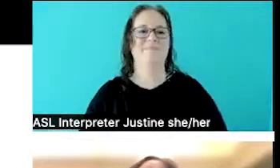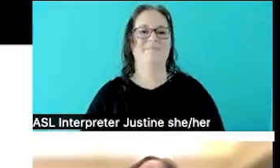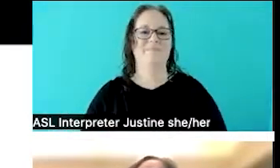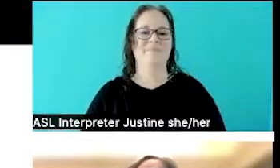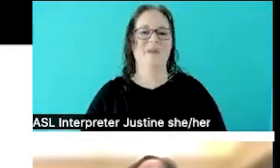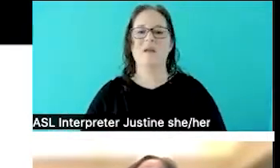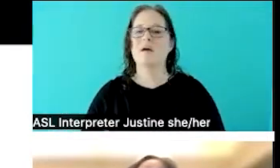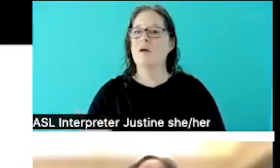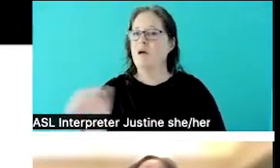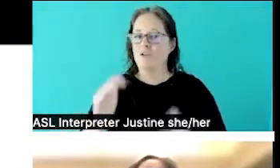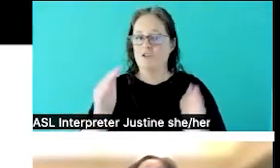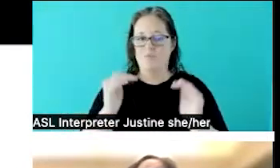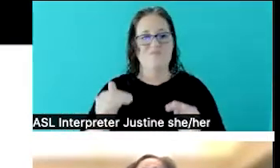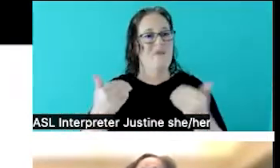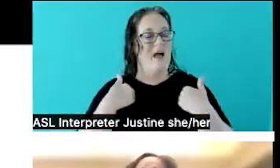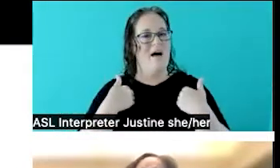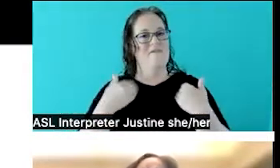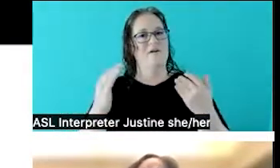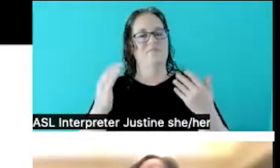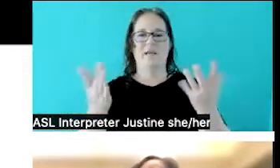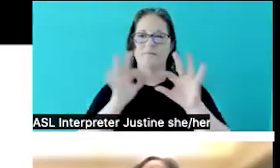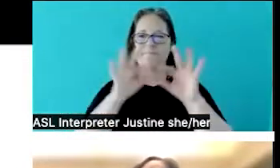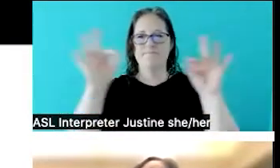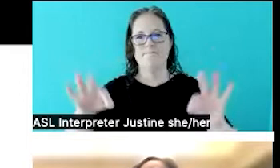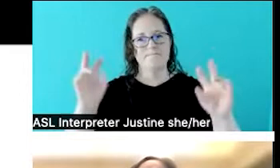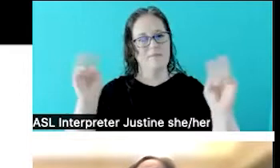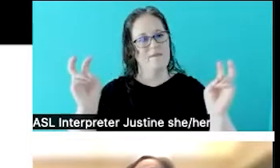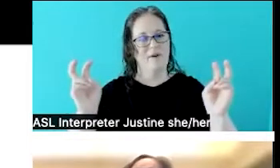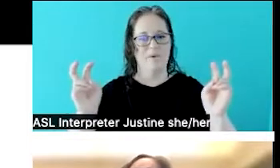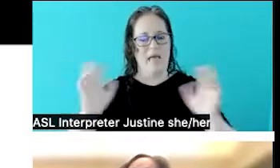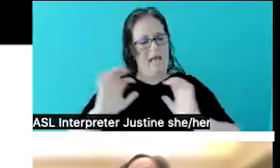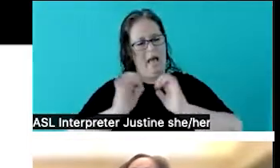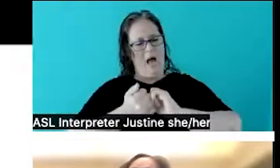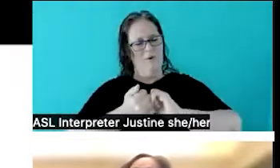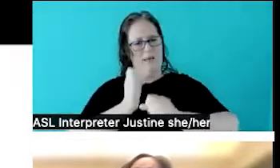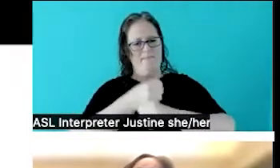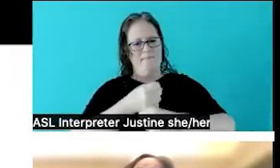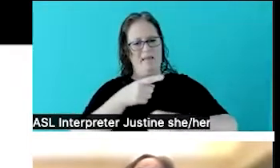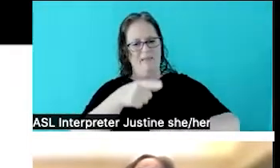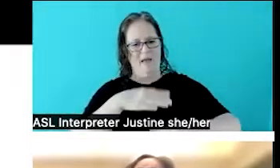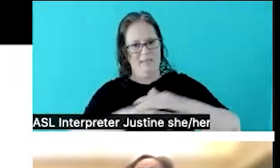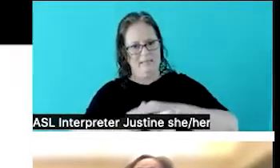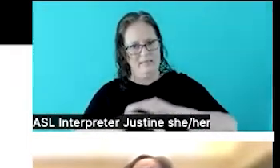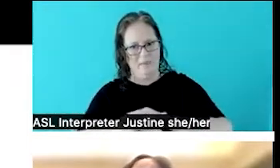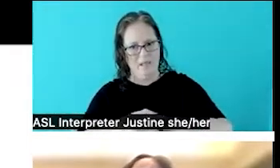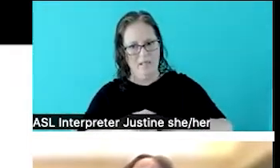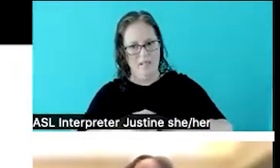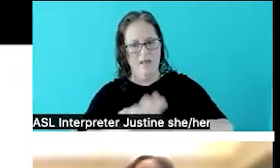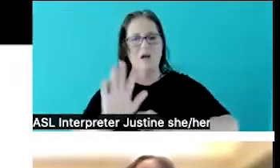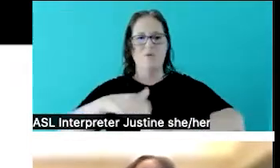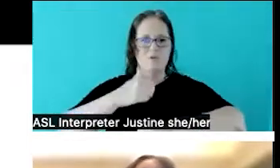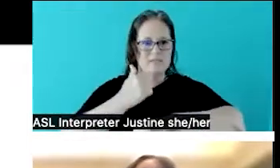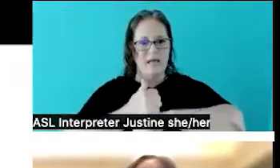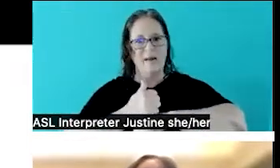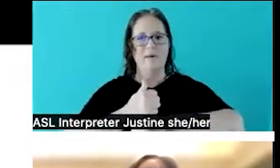basic framework of how to make your space accessible, and establish a multi-departmental